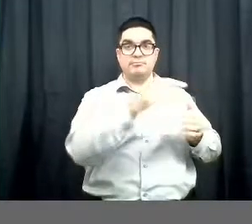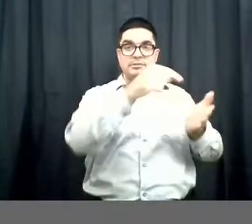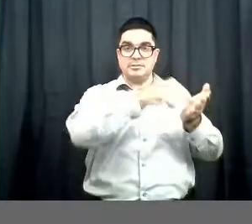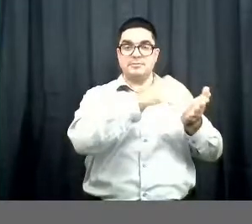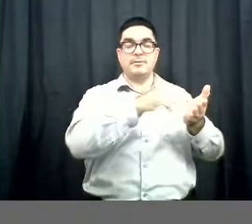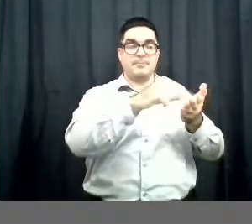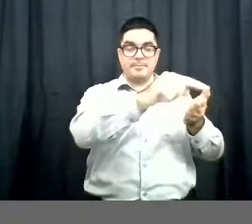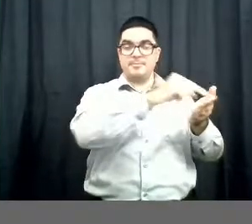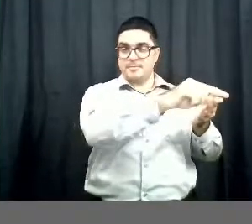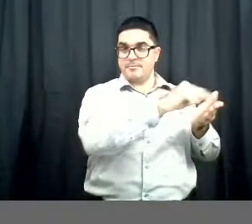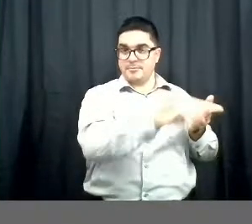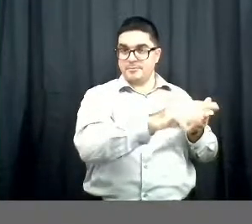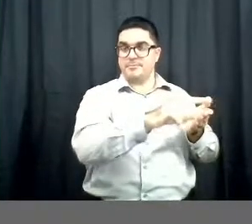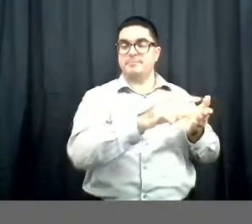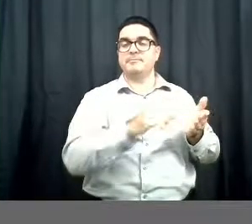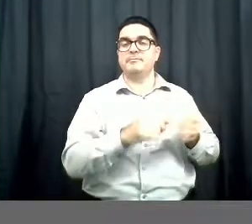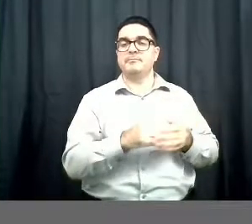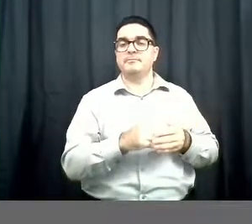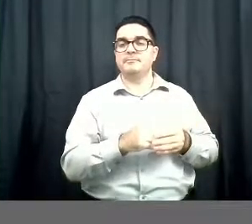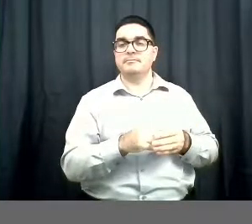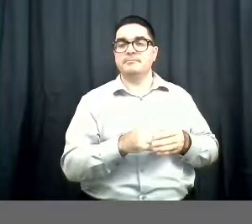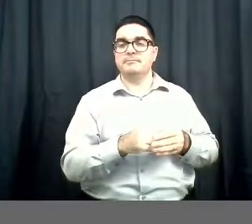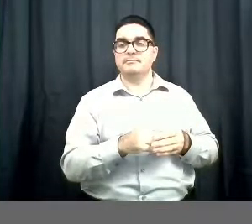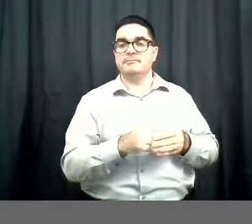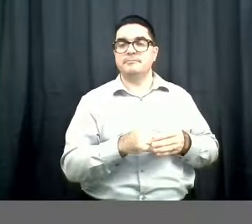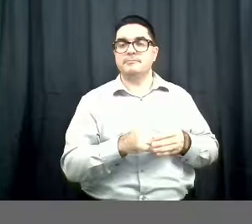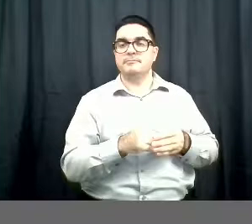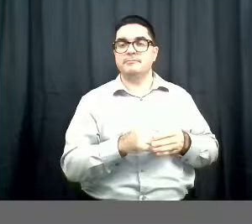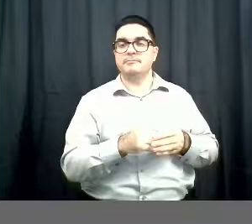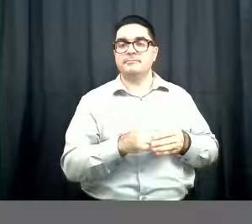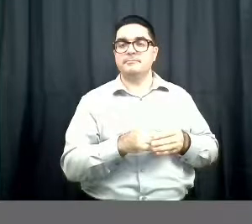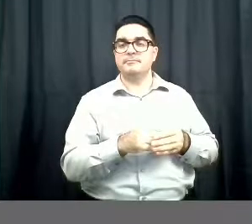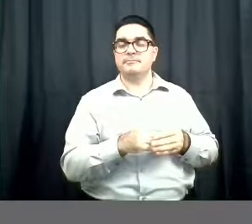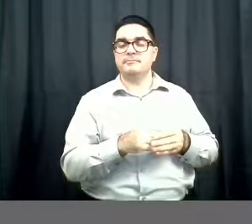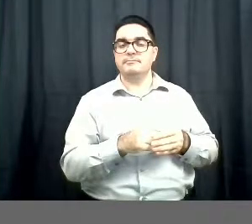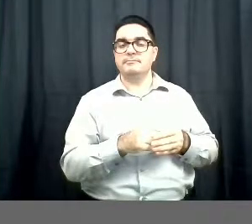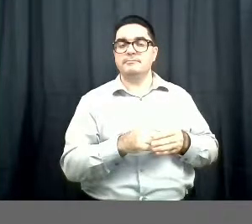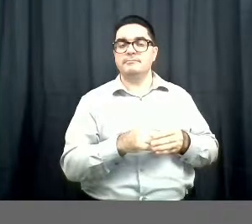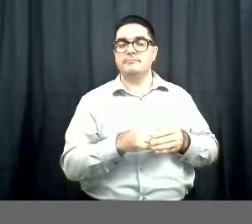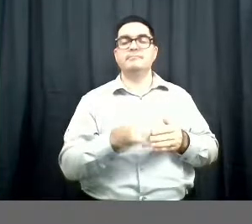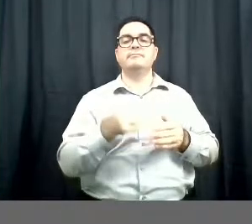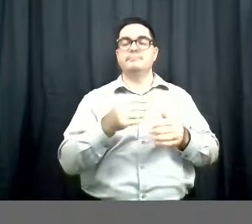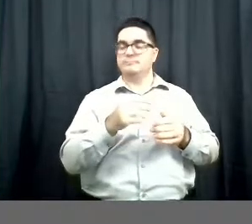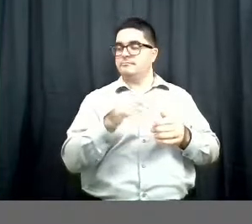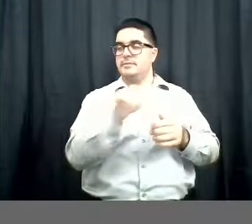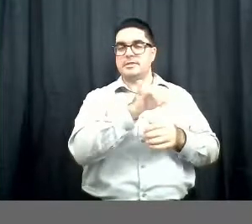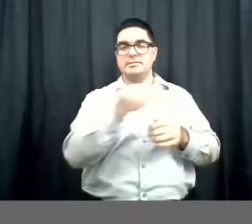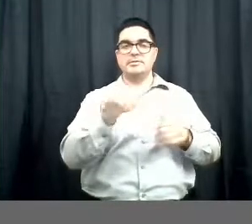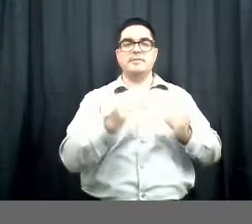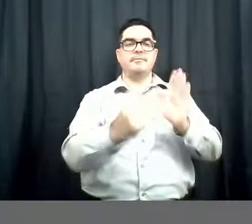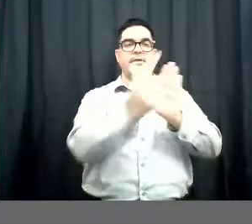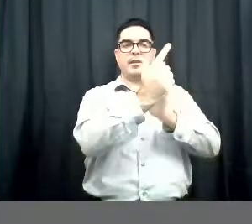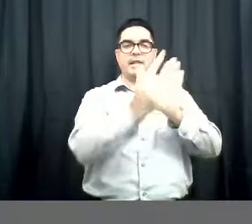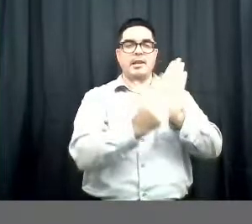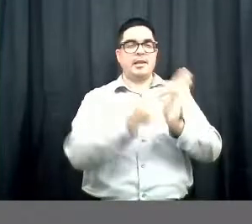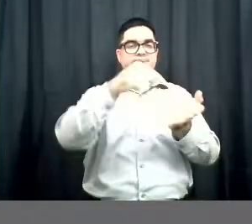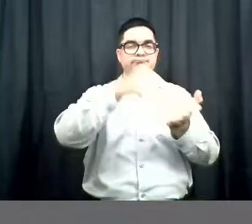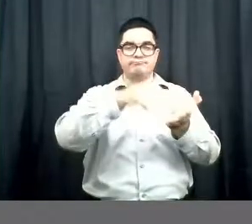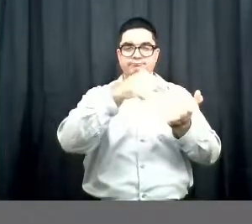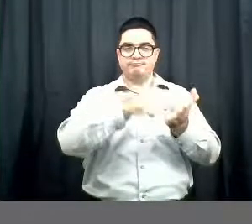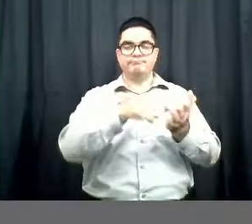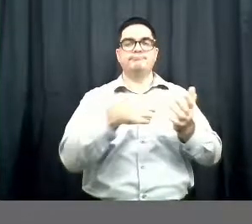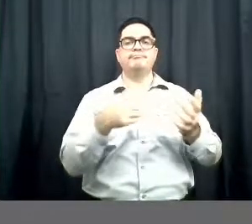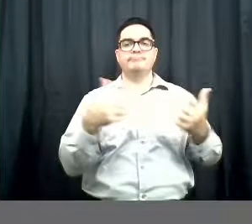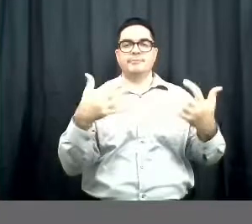can pay, both from an affordability standpoint and from a legal obligation standpoint. So it is difficult. We know they're not happy. It's not our